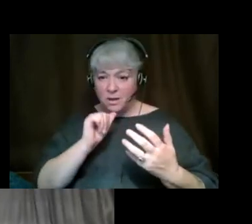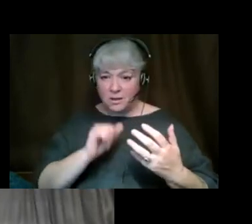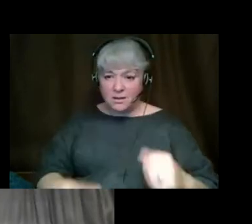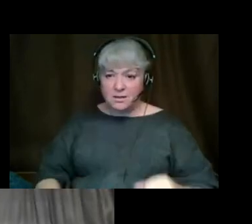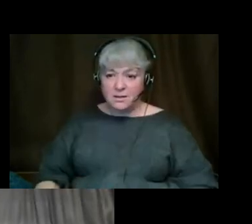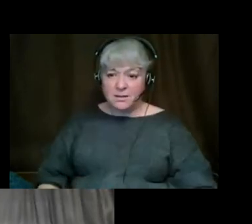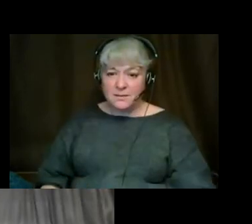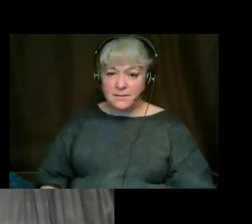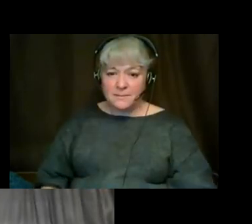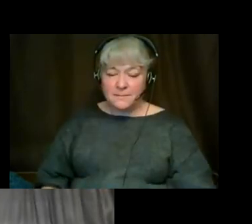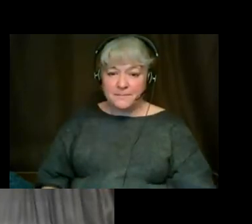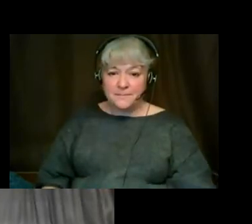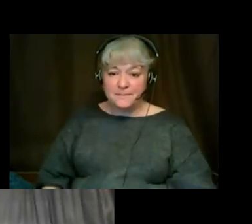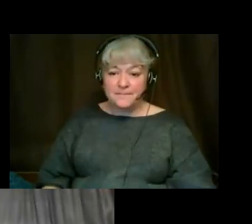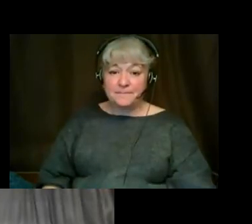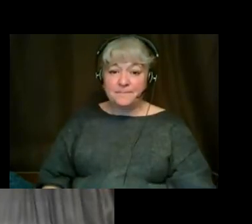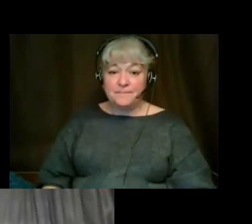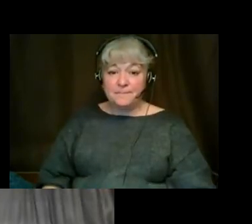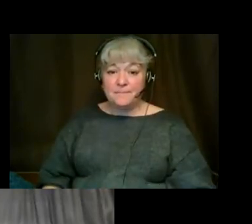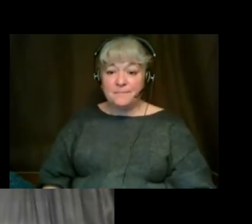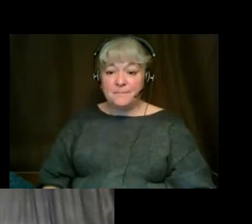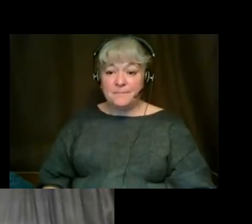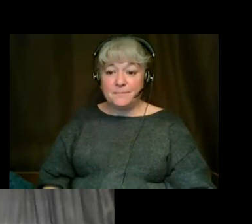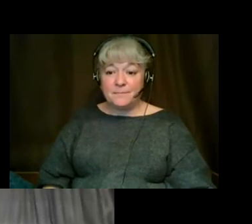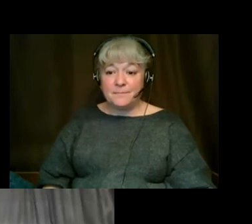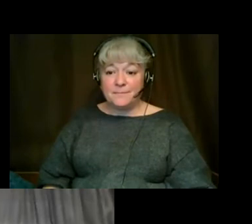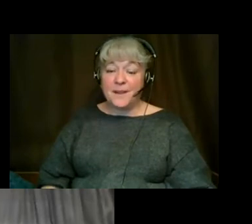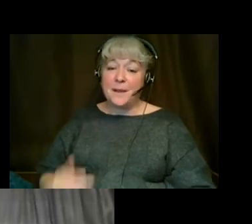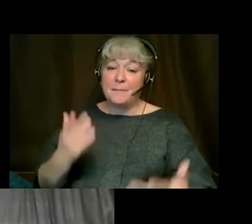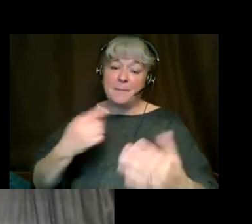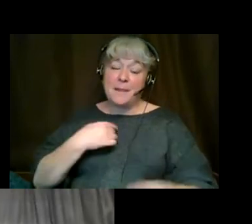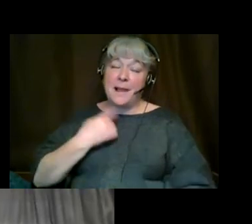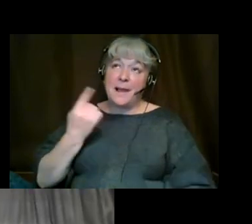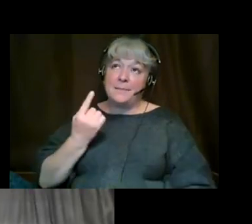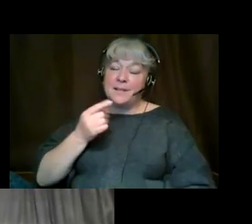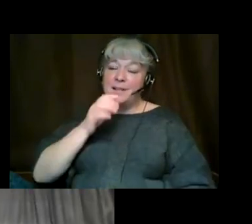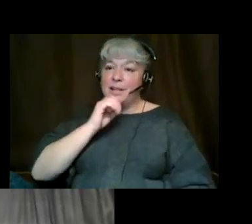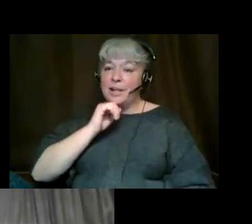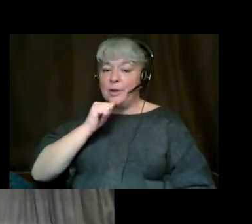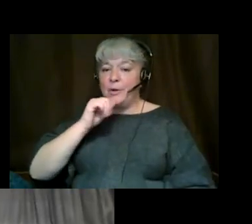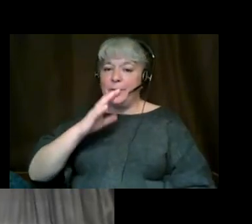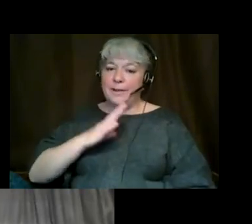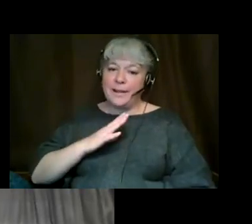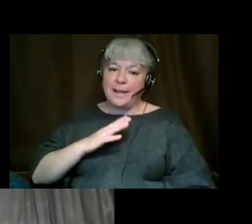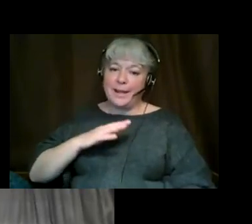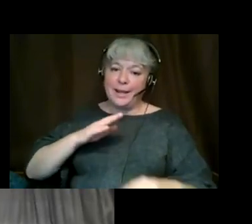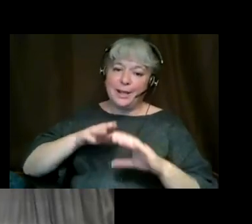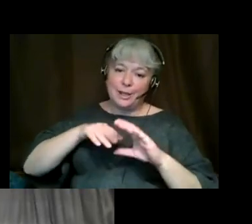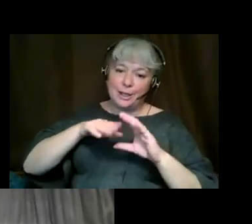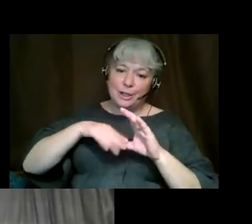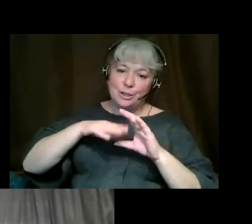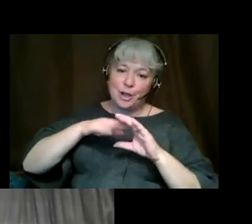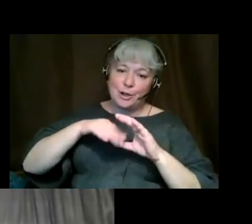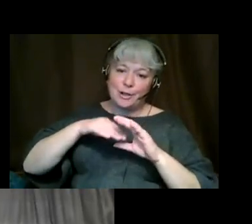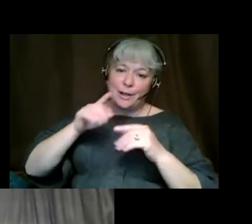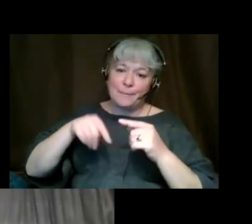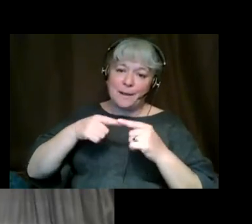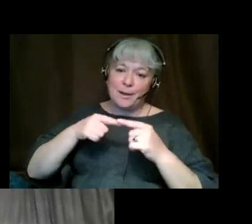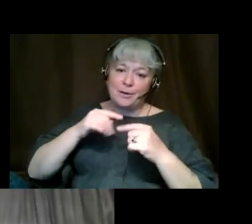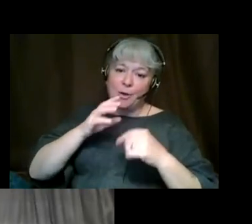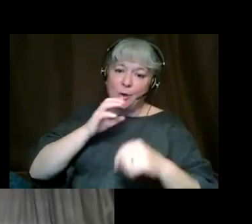so. It might be just an old lady talking about old